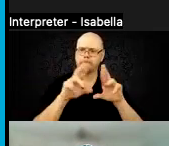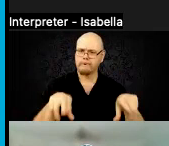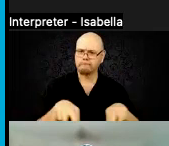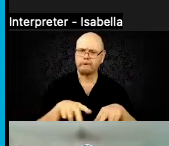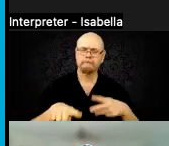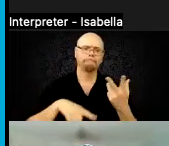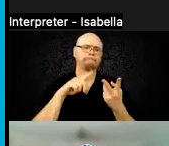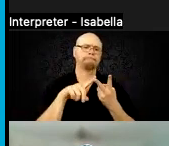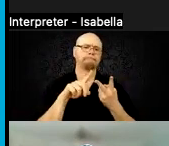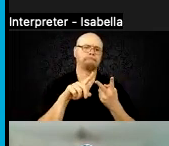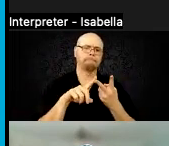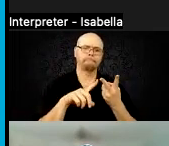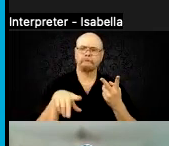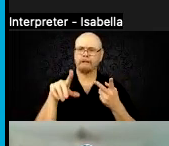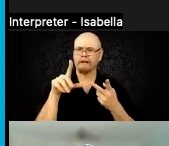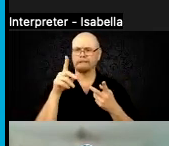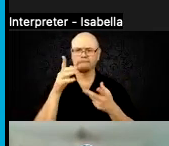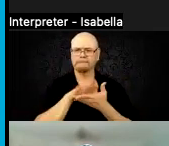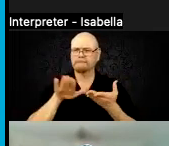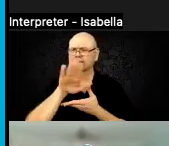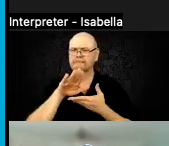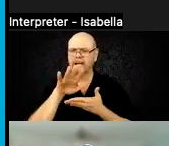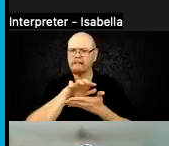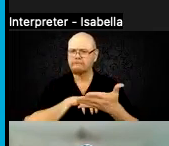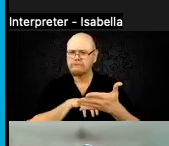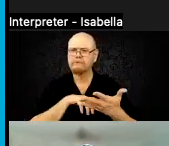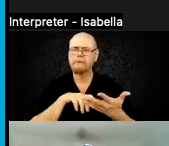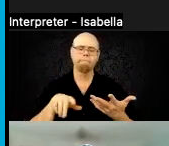for your transcripts, those sorts of things.